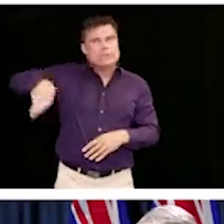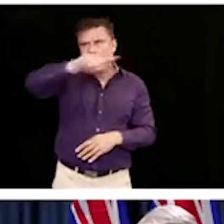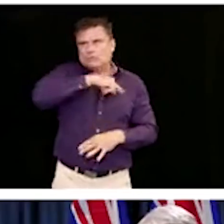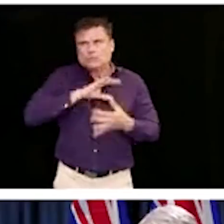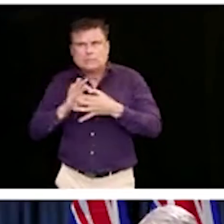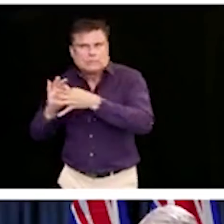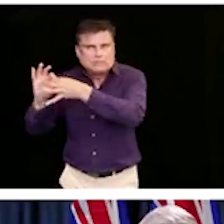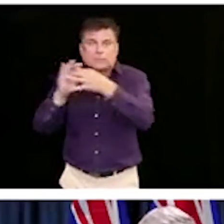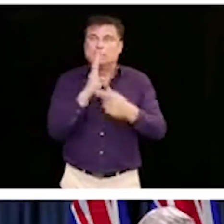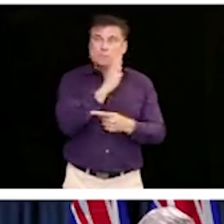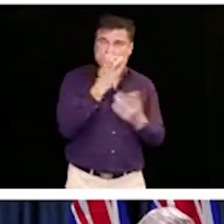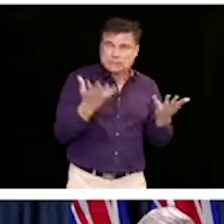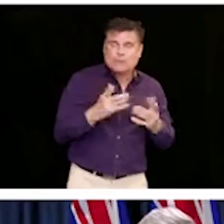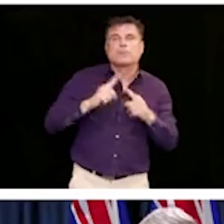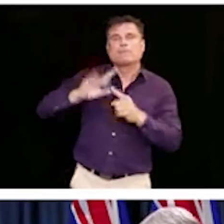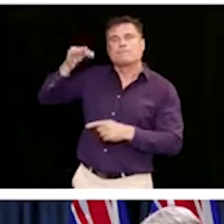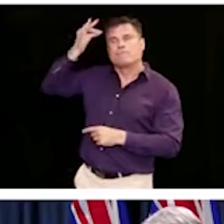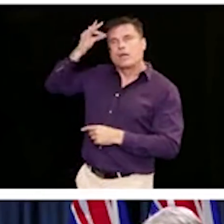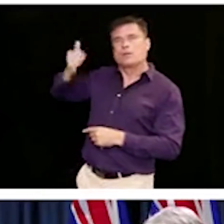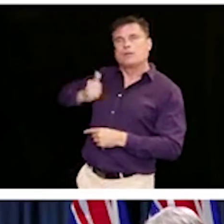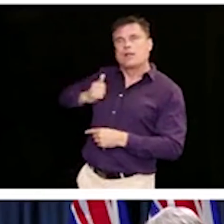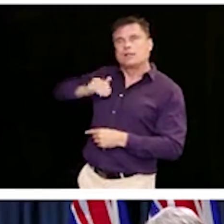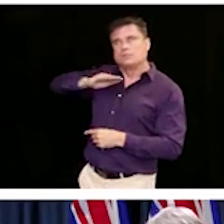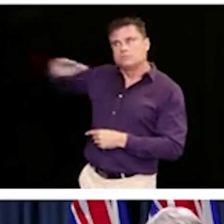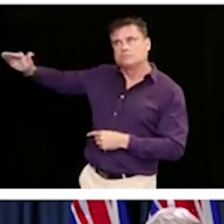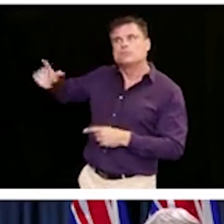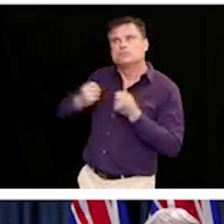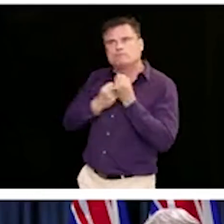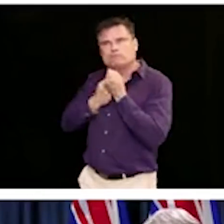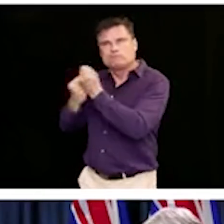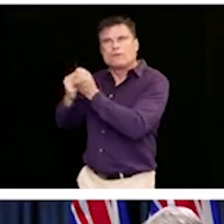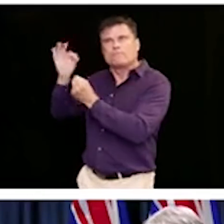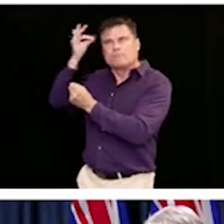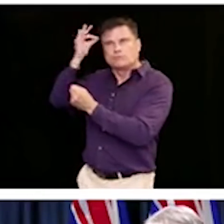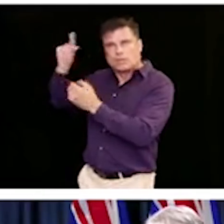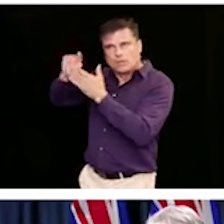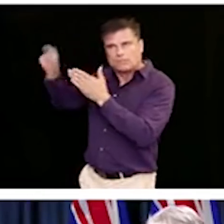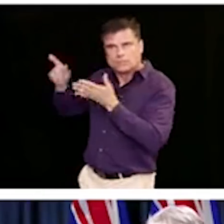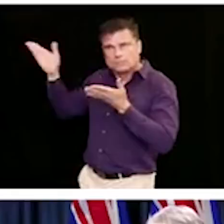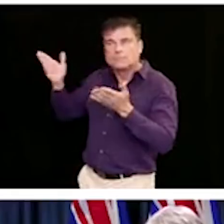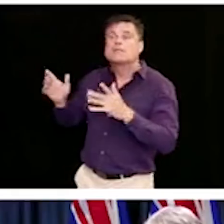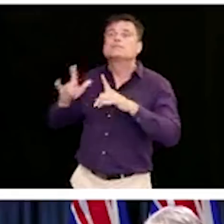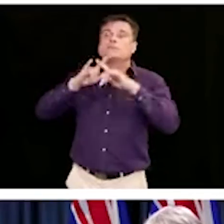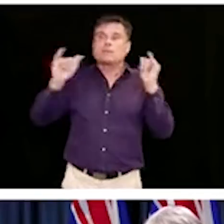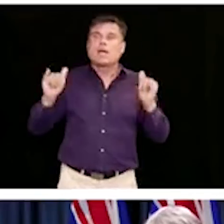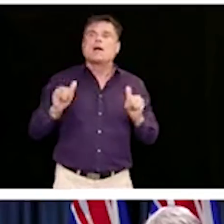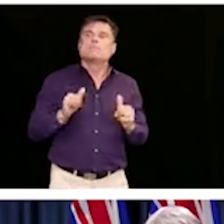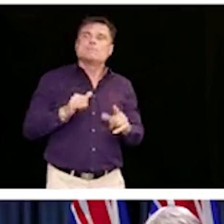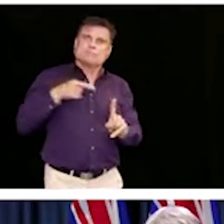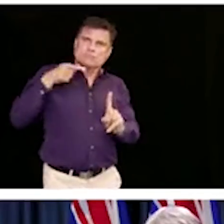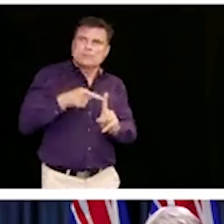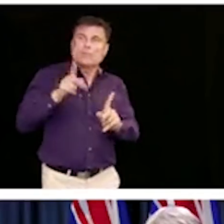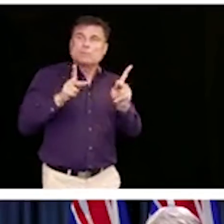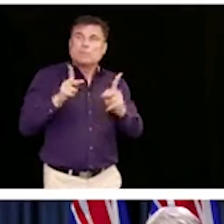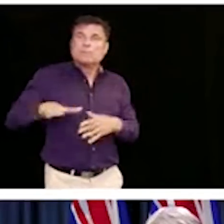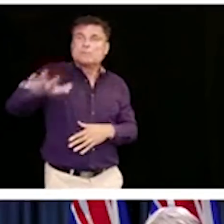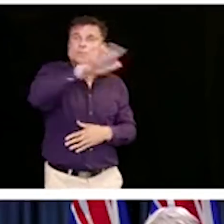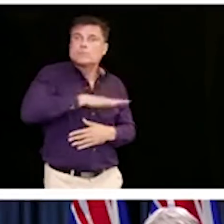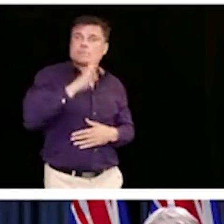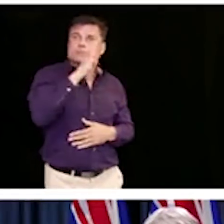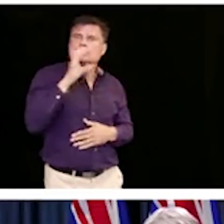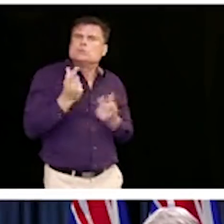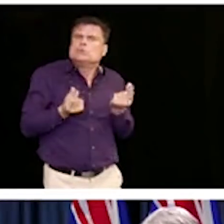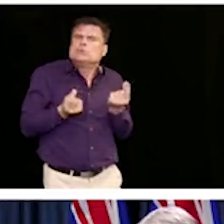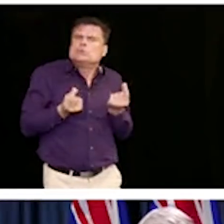really focused our response. We wanted to complement federal measures and also meet the needs, specific needs, for British